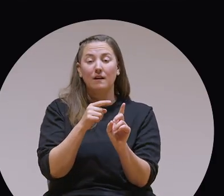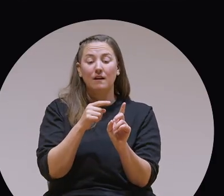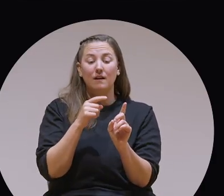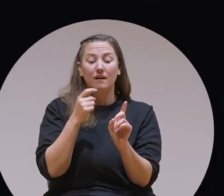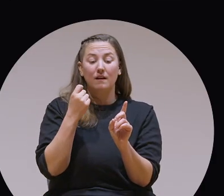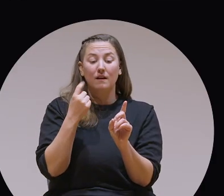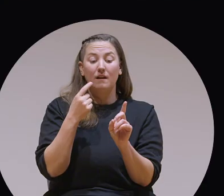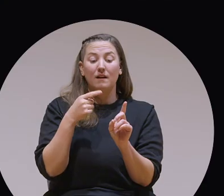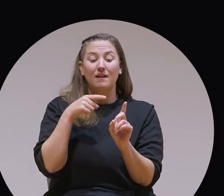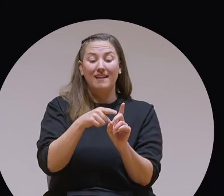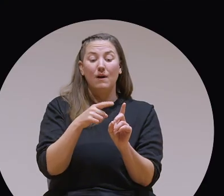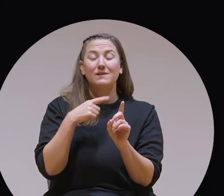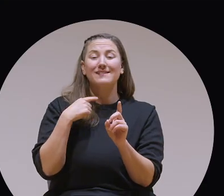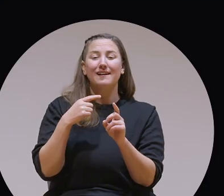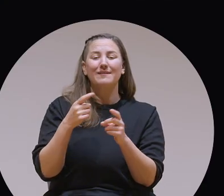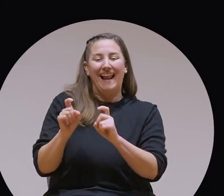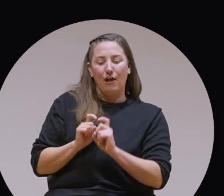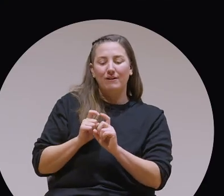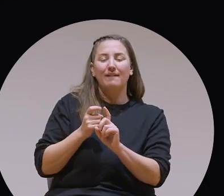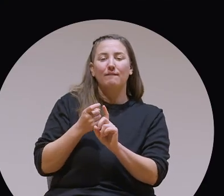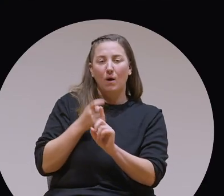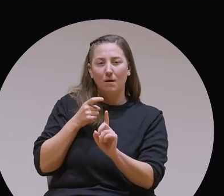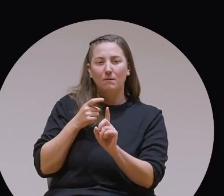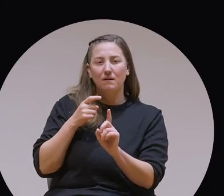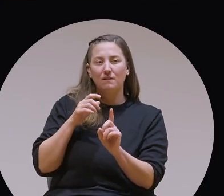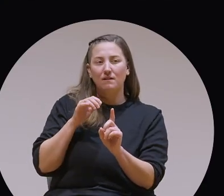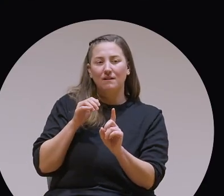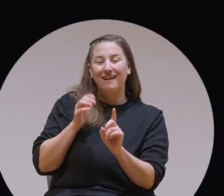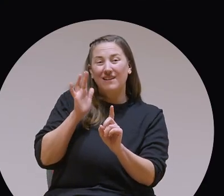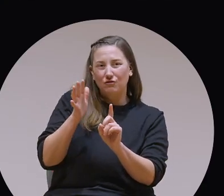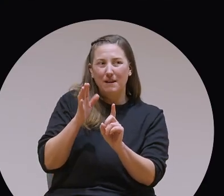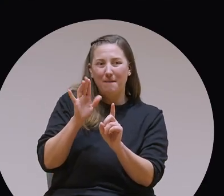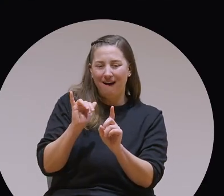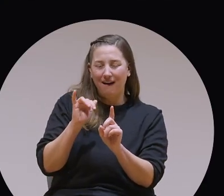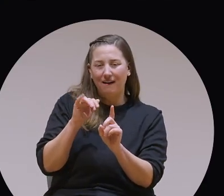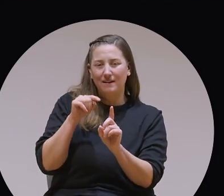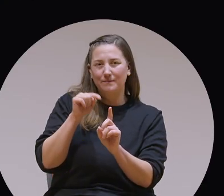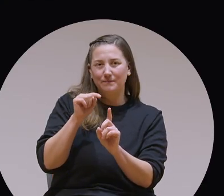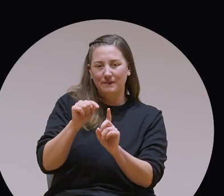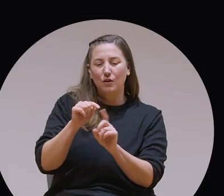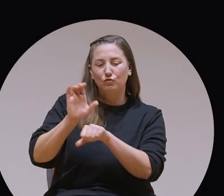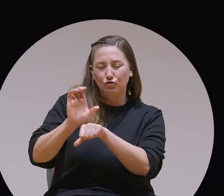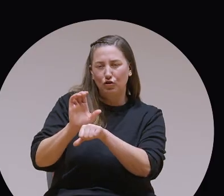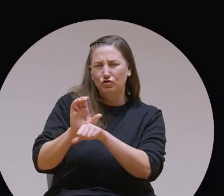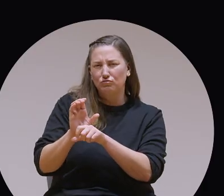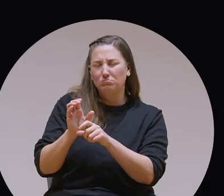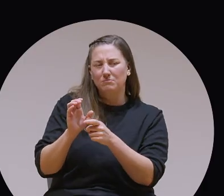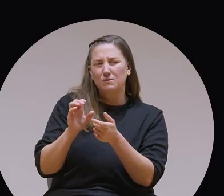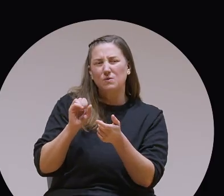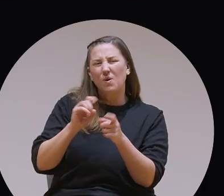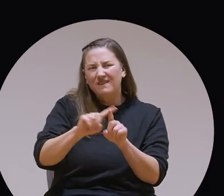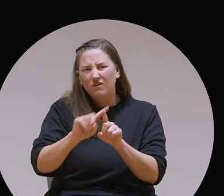the frieze was inherited by her children, and it was eventually purchased by by